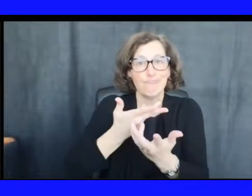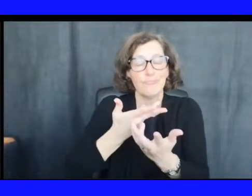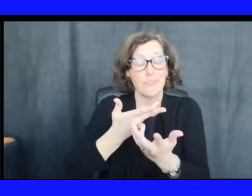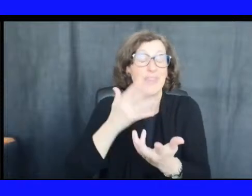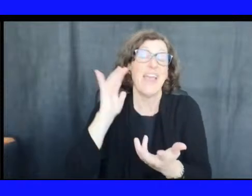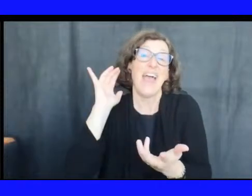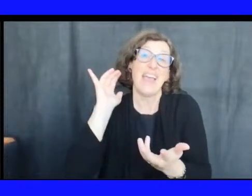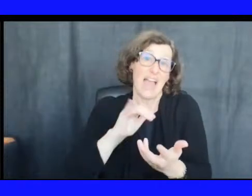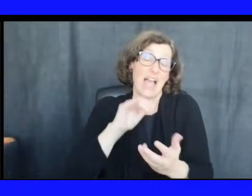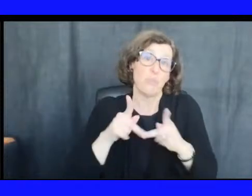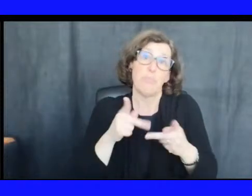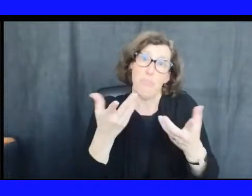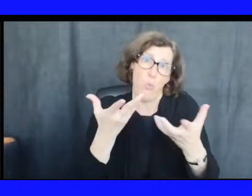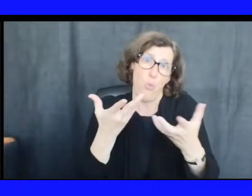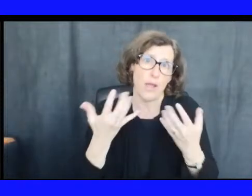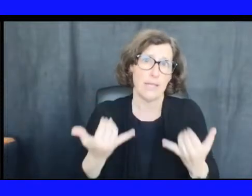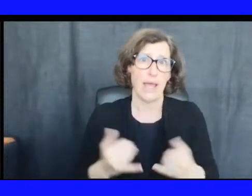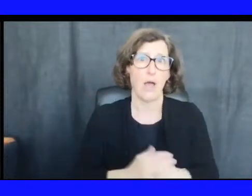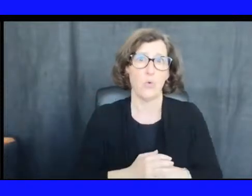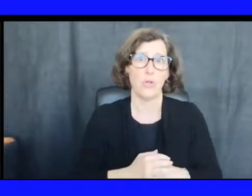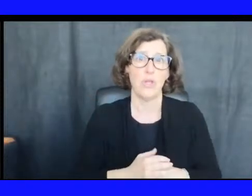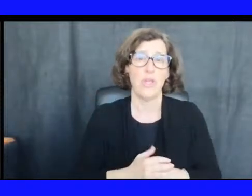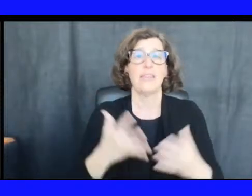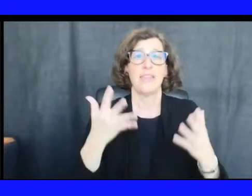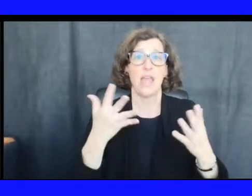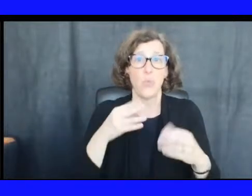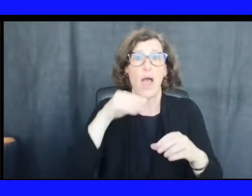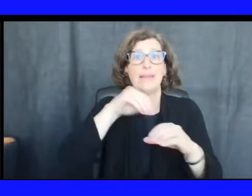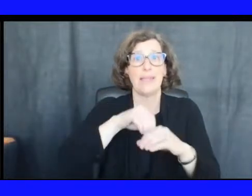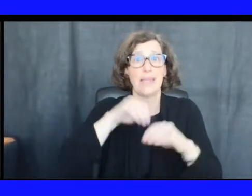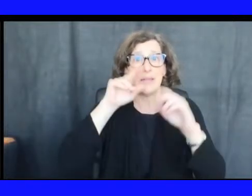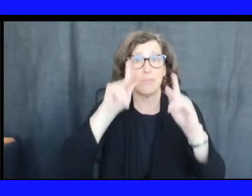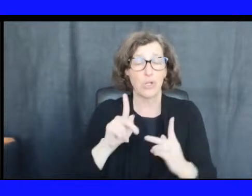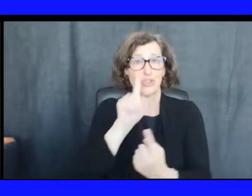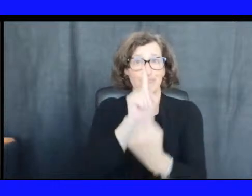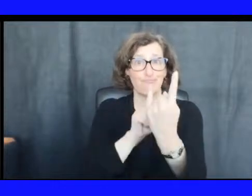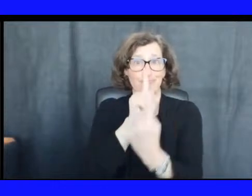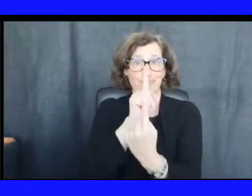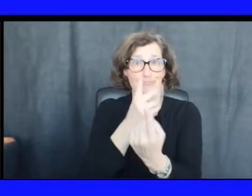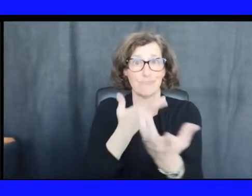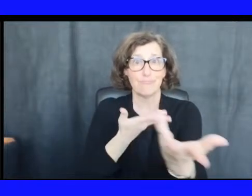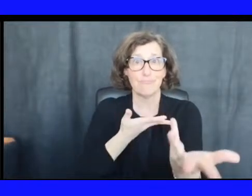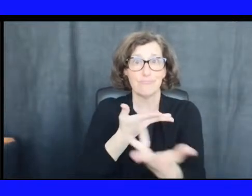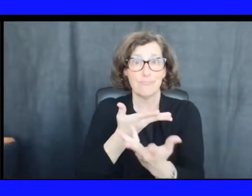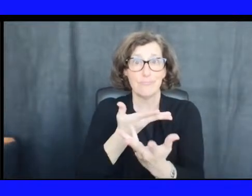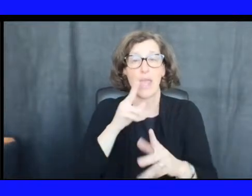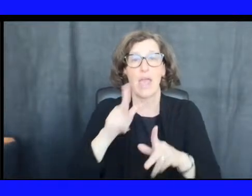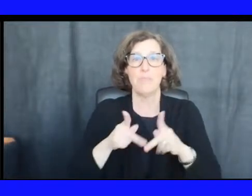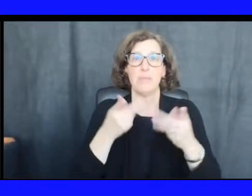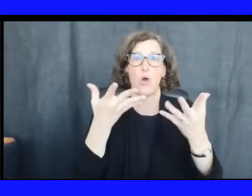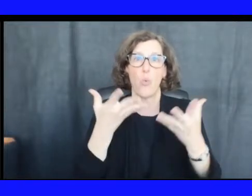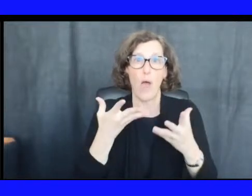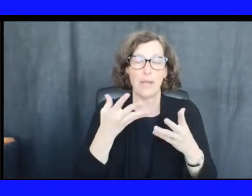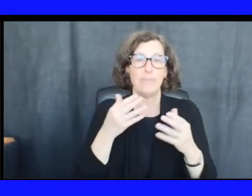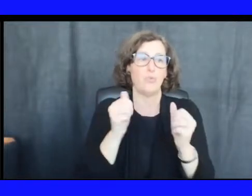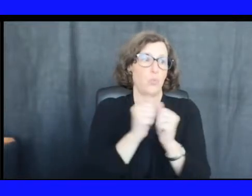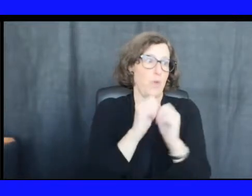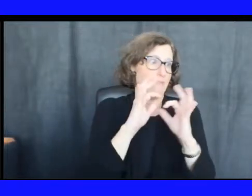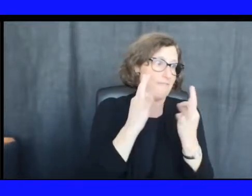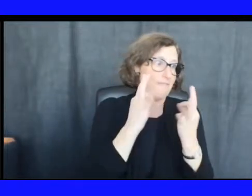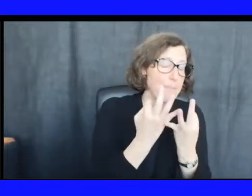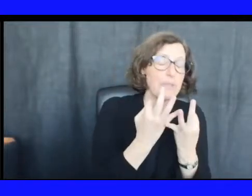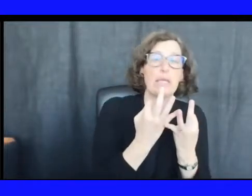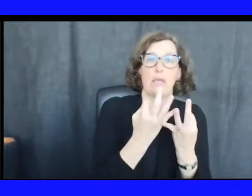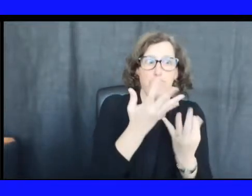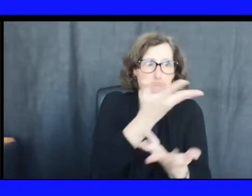uncomfortable. They want to, go back to human interactions. Yeah, I will